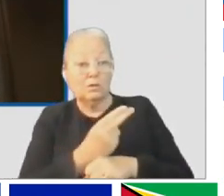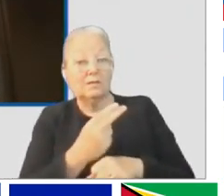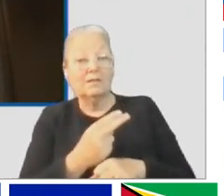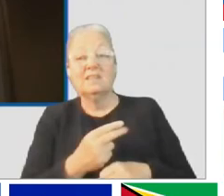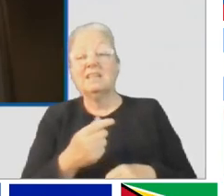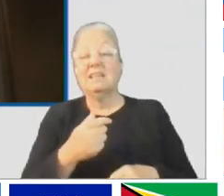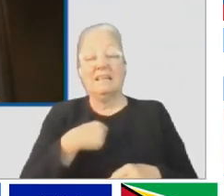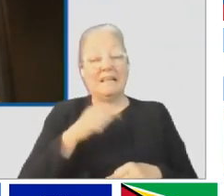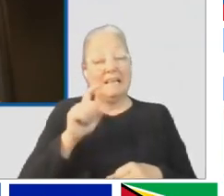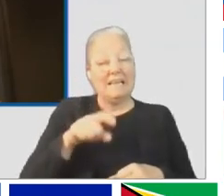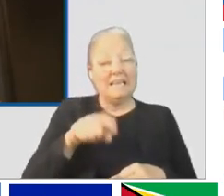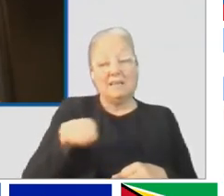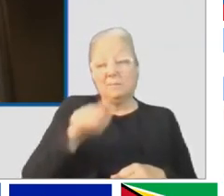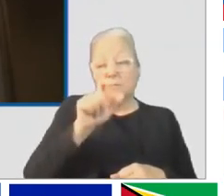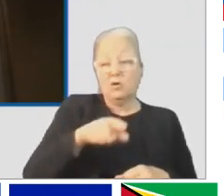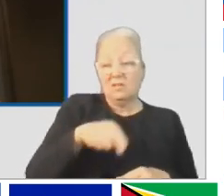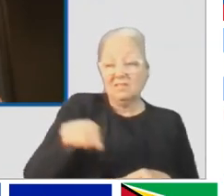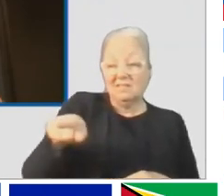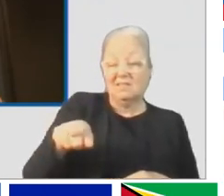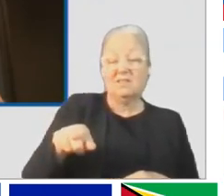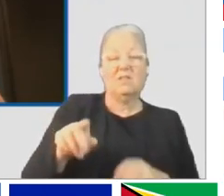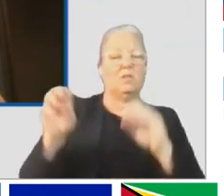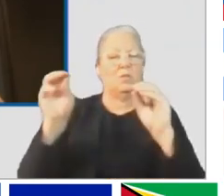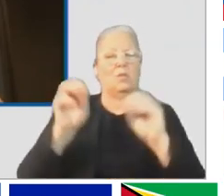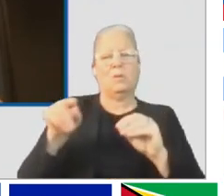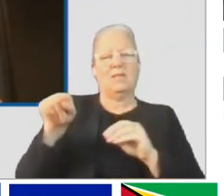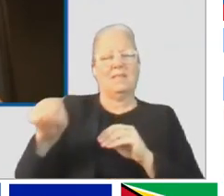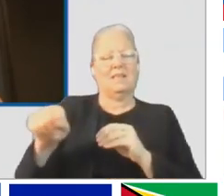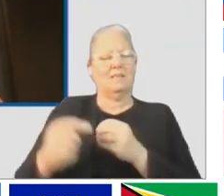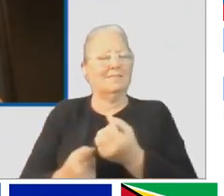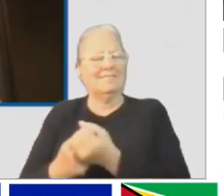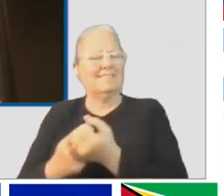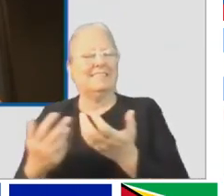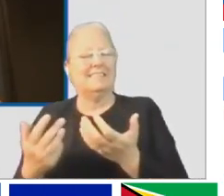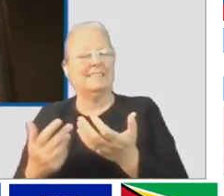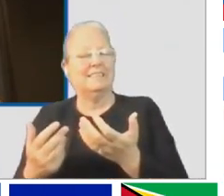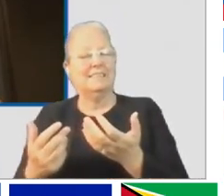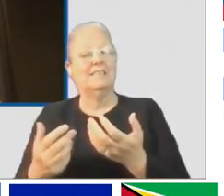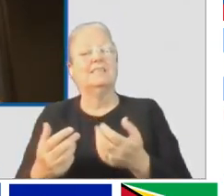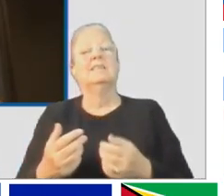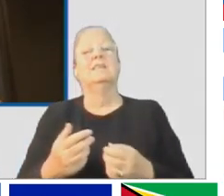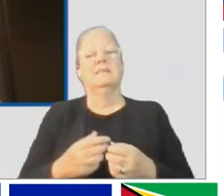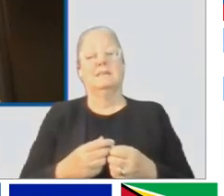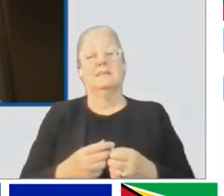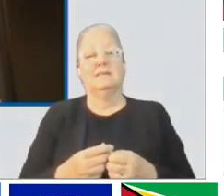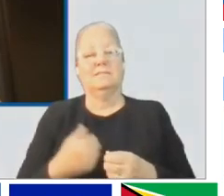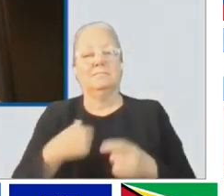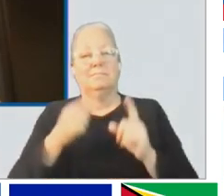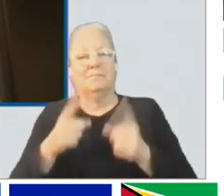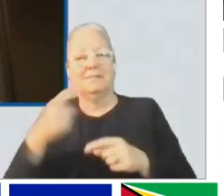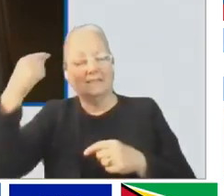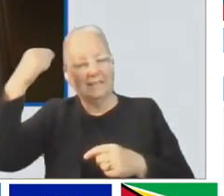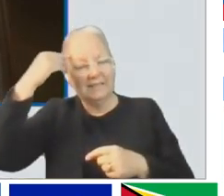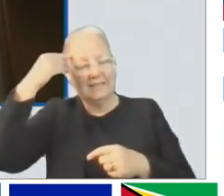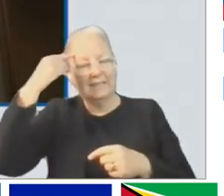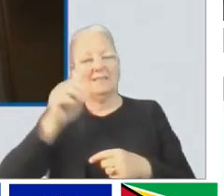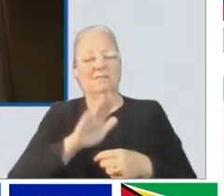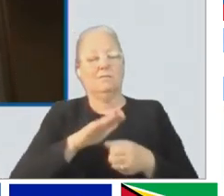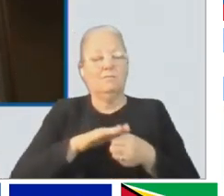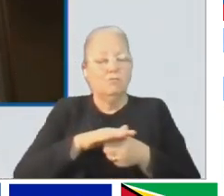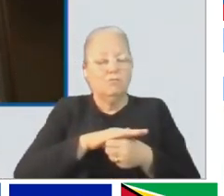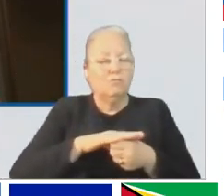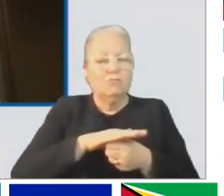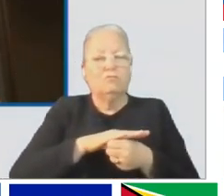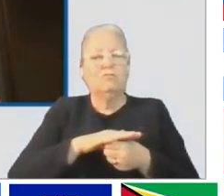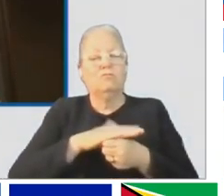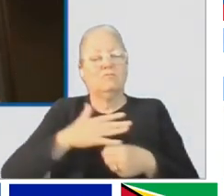to a place where no one is available to administer them. FEMA issued response planning guidance to state, local, tribal, and territorial partners at the start